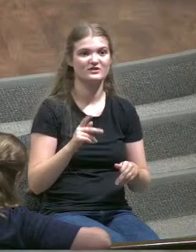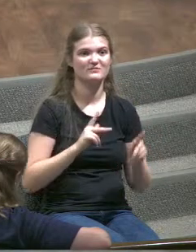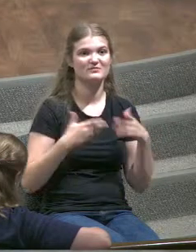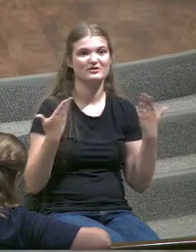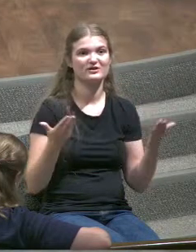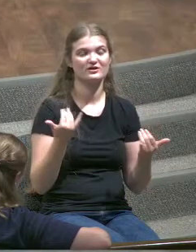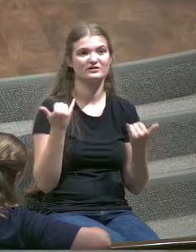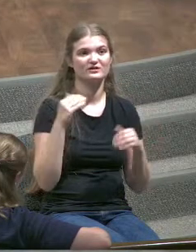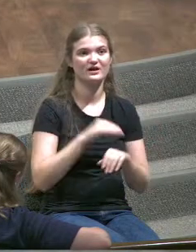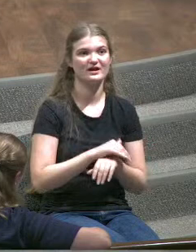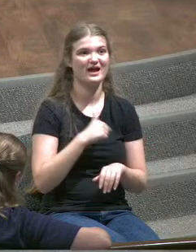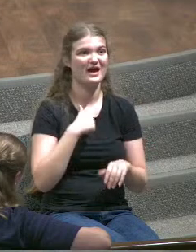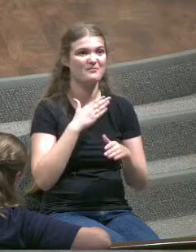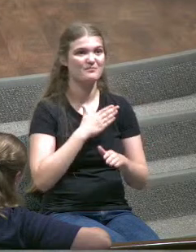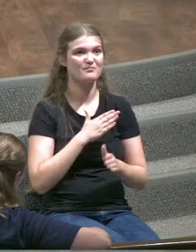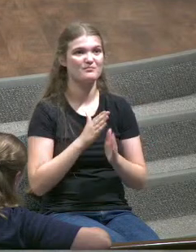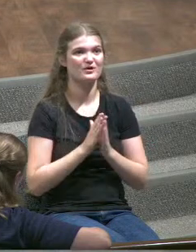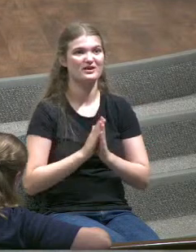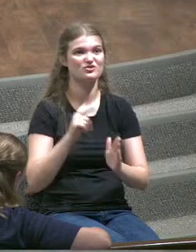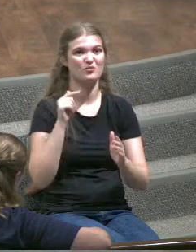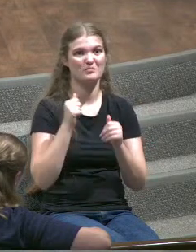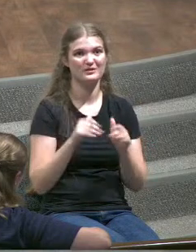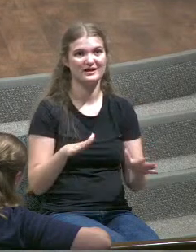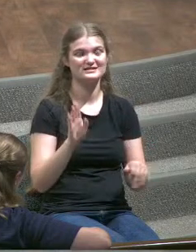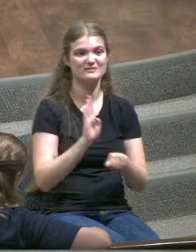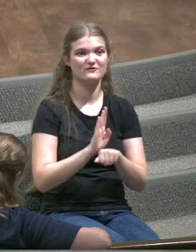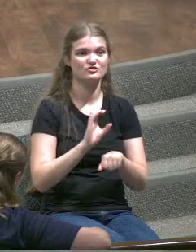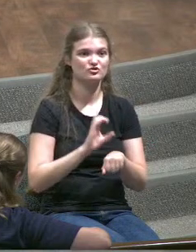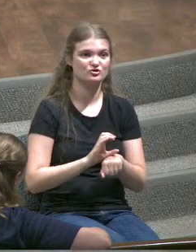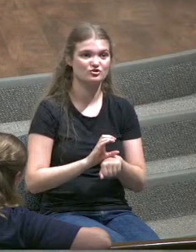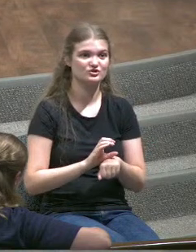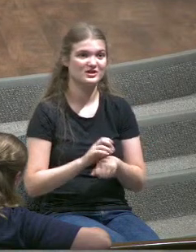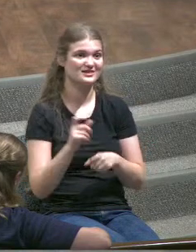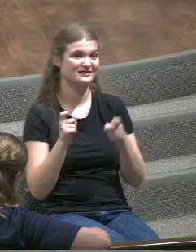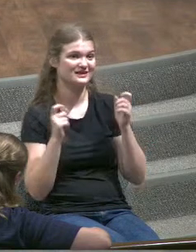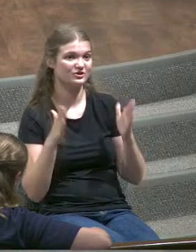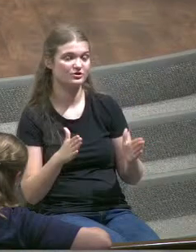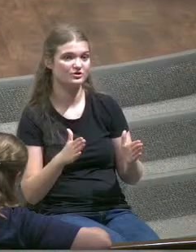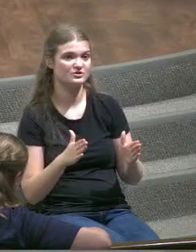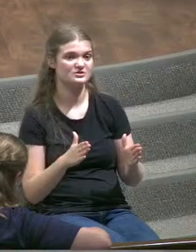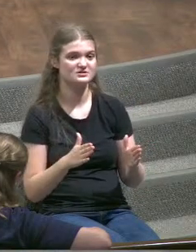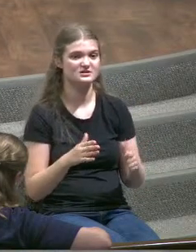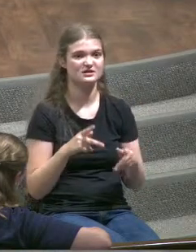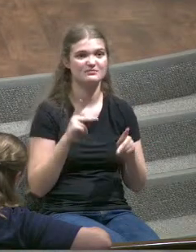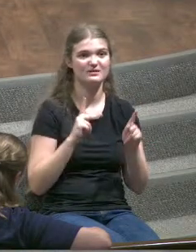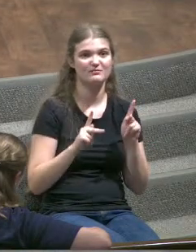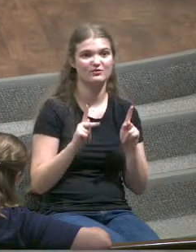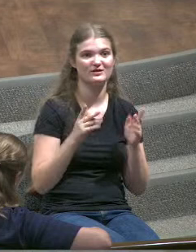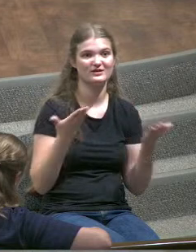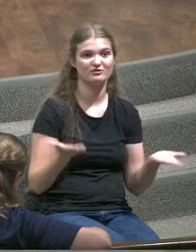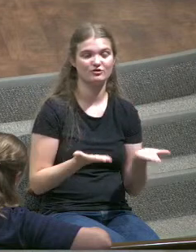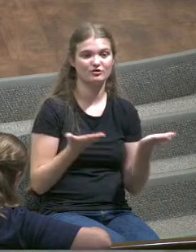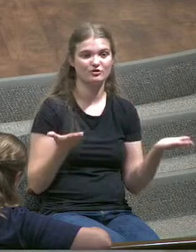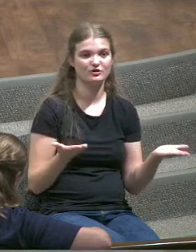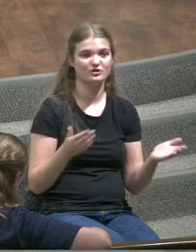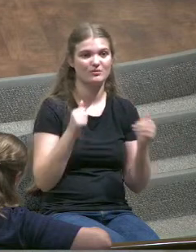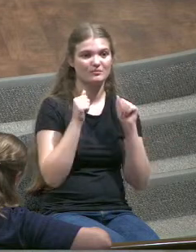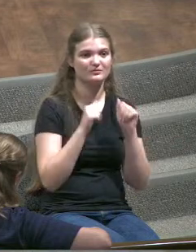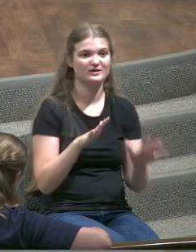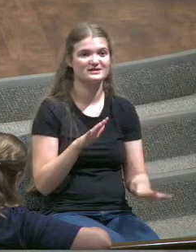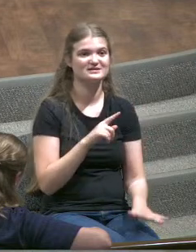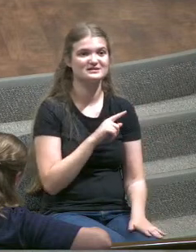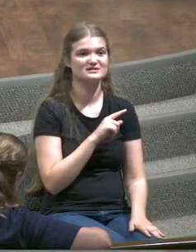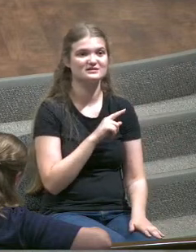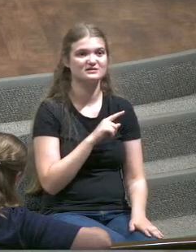will bless the Bellevue Church, that You will bless its leadership, that You will bless the members, Father, that You will bless them as